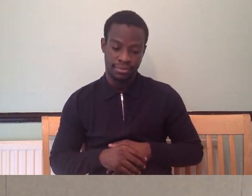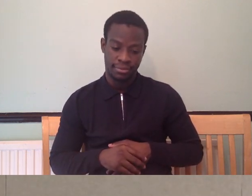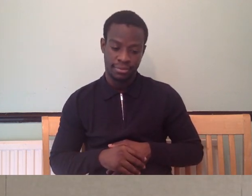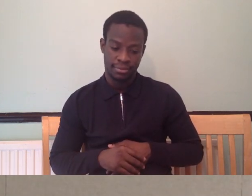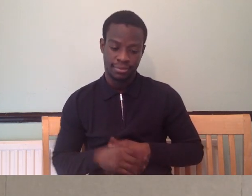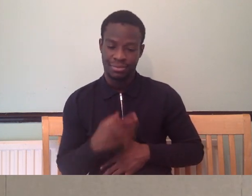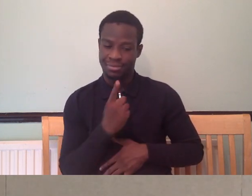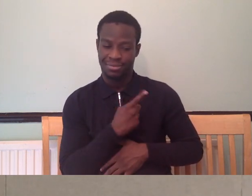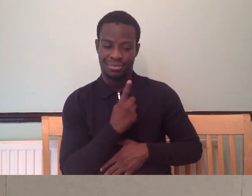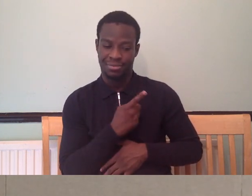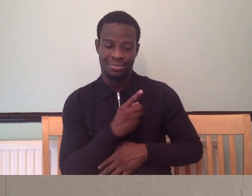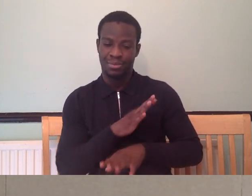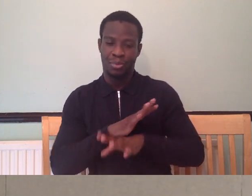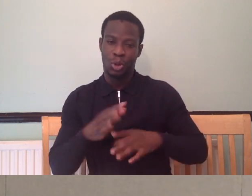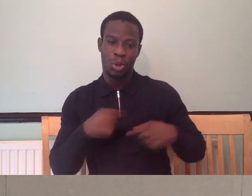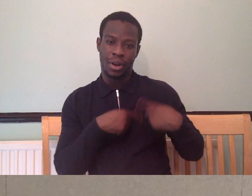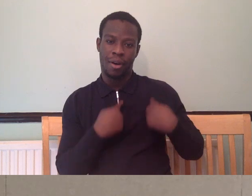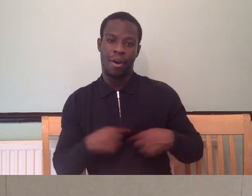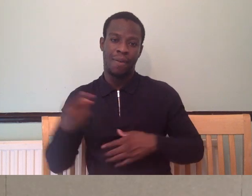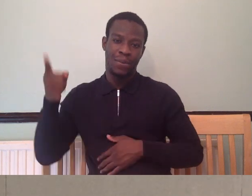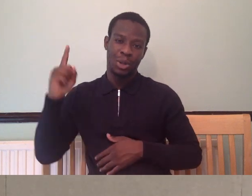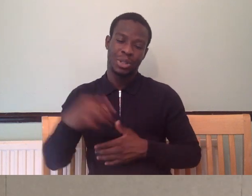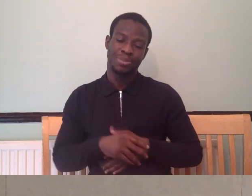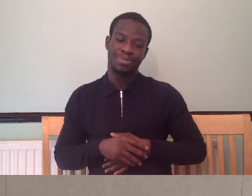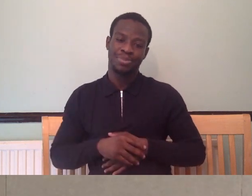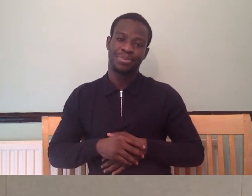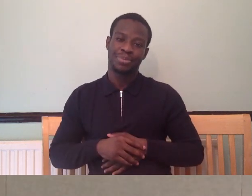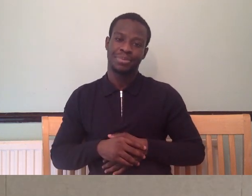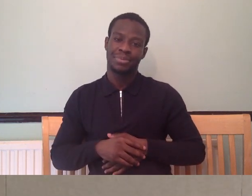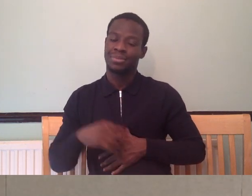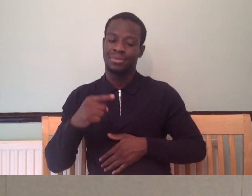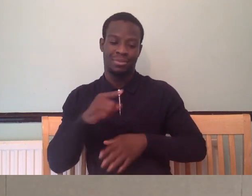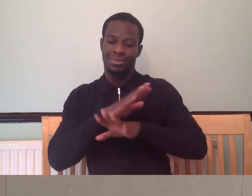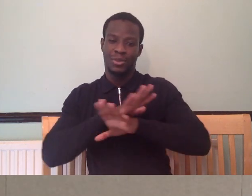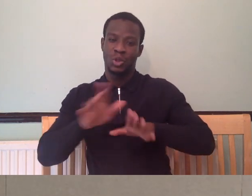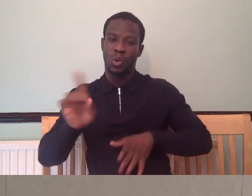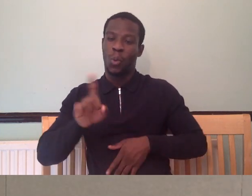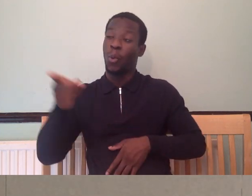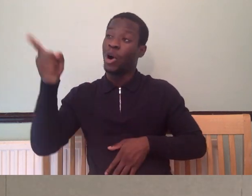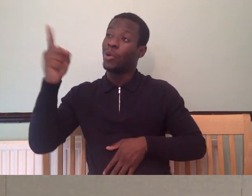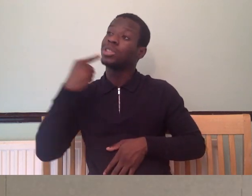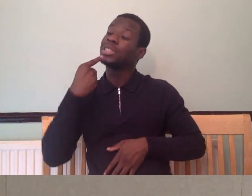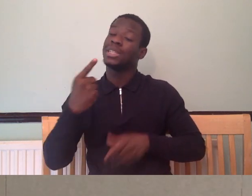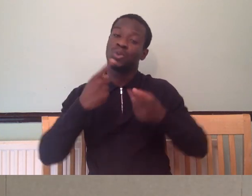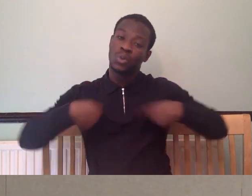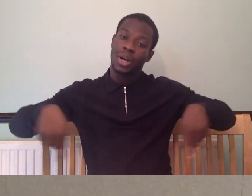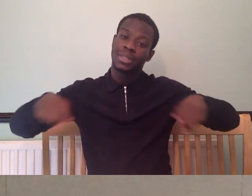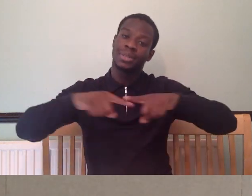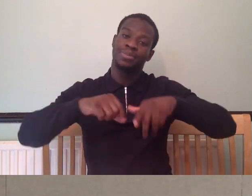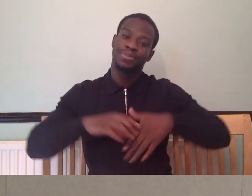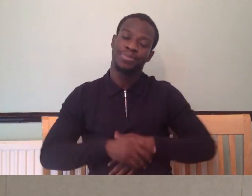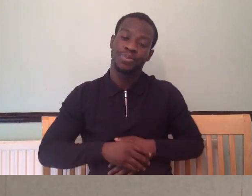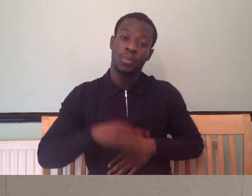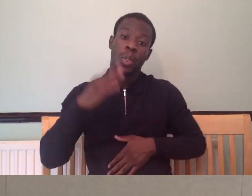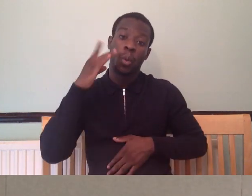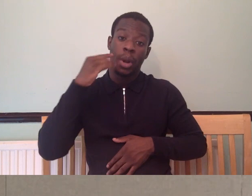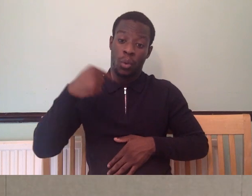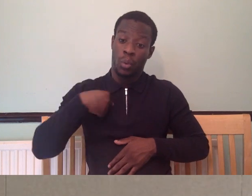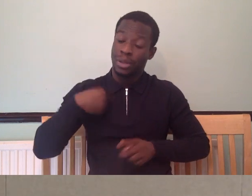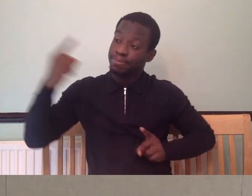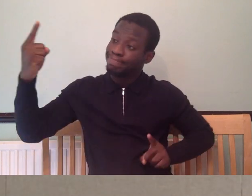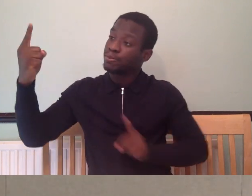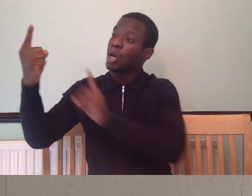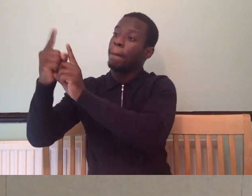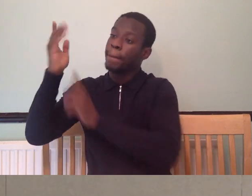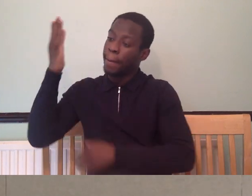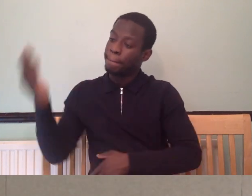That's not the heart of God. That's not what God says to us. When we come to him